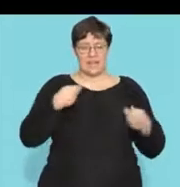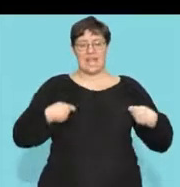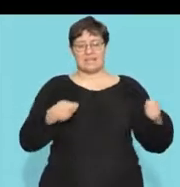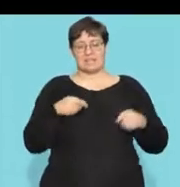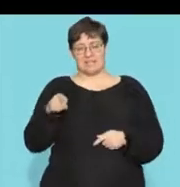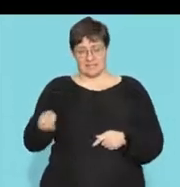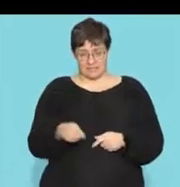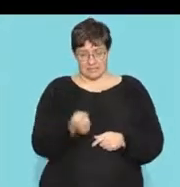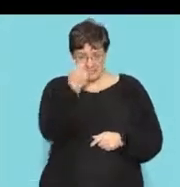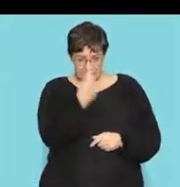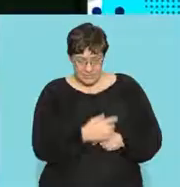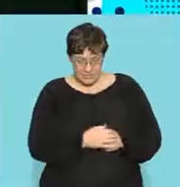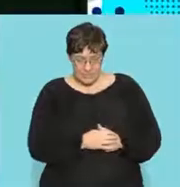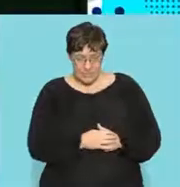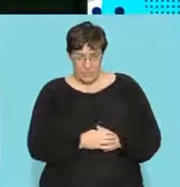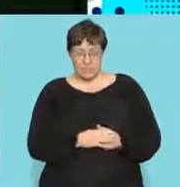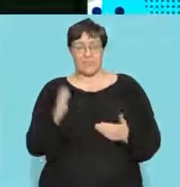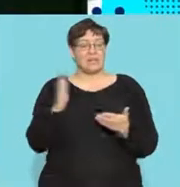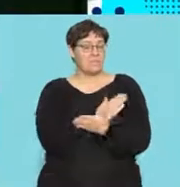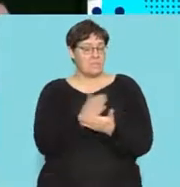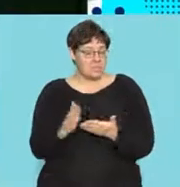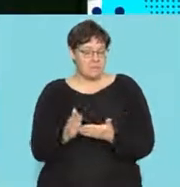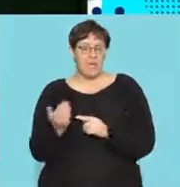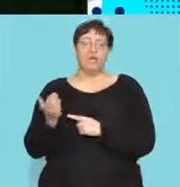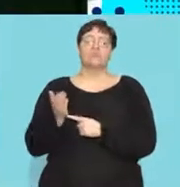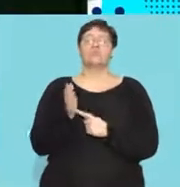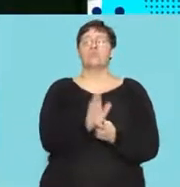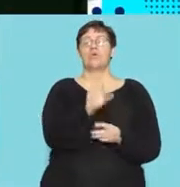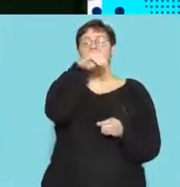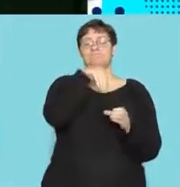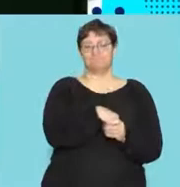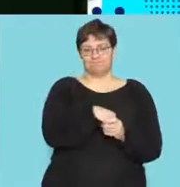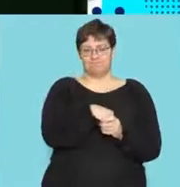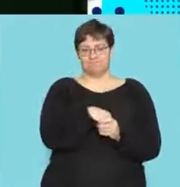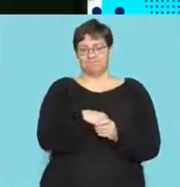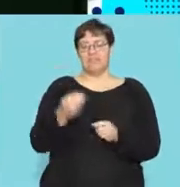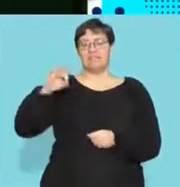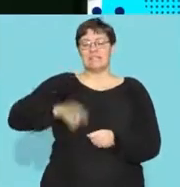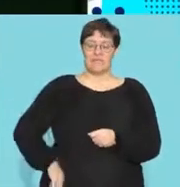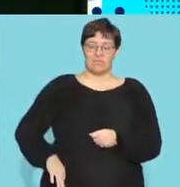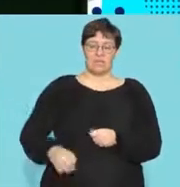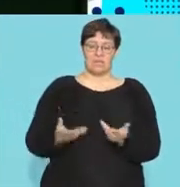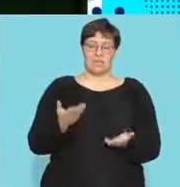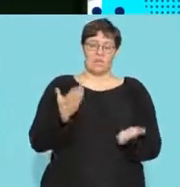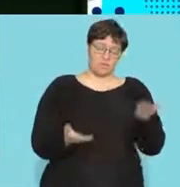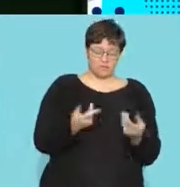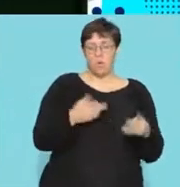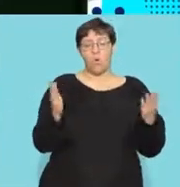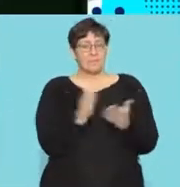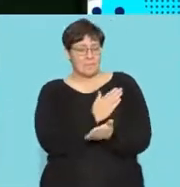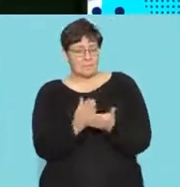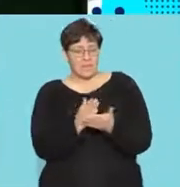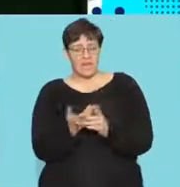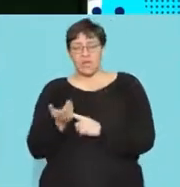Understand that. Sometimes it is shown as part and parcel of salaries and wages, and sometimes it is shown